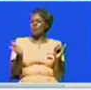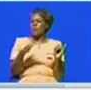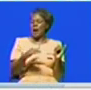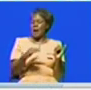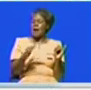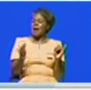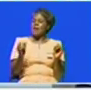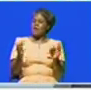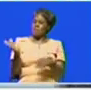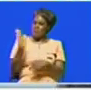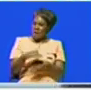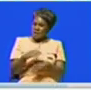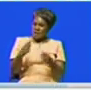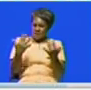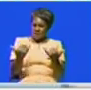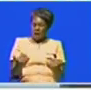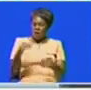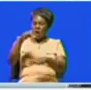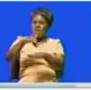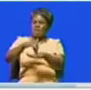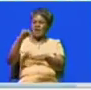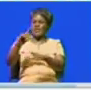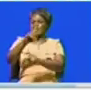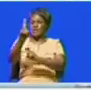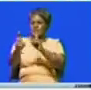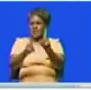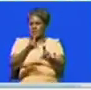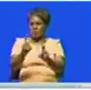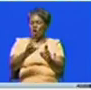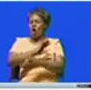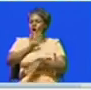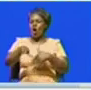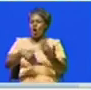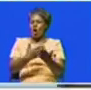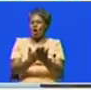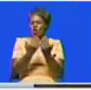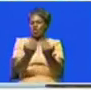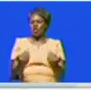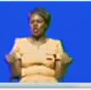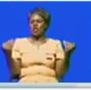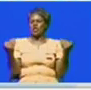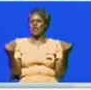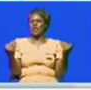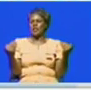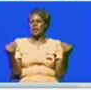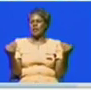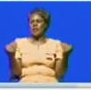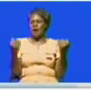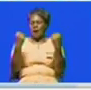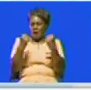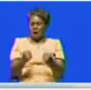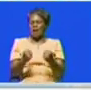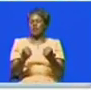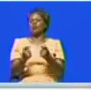if we do, it will actually now interfere with the examinations of all the children in a way that would be very difficult to deal